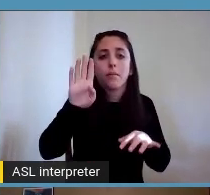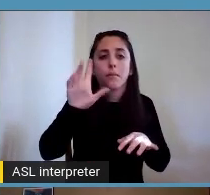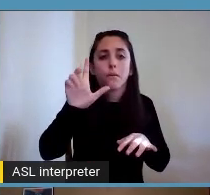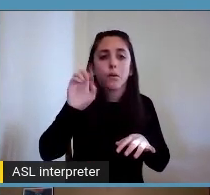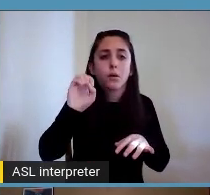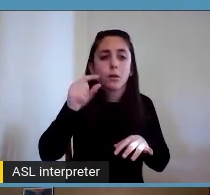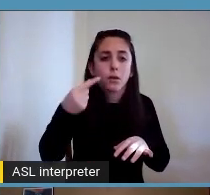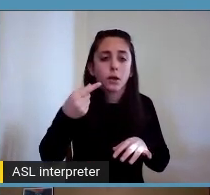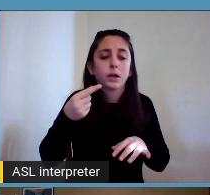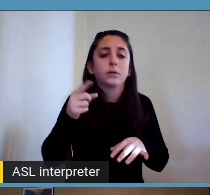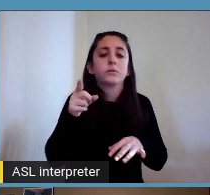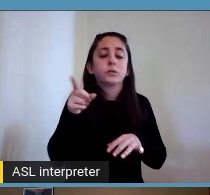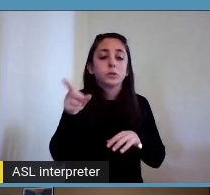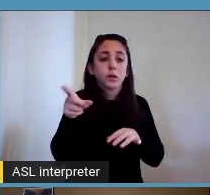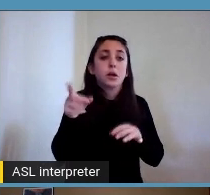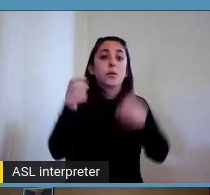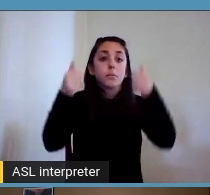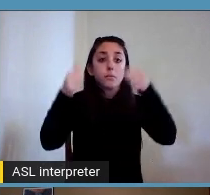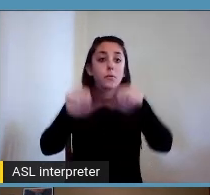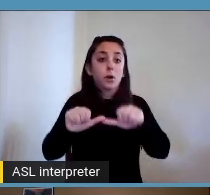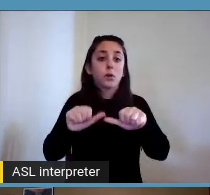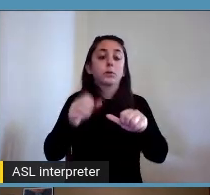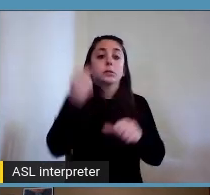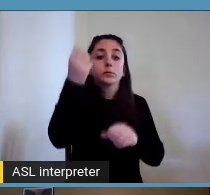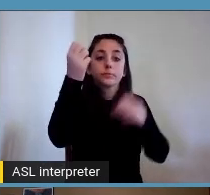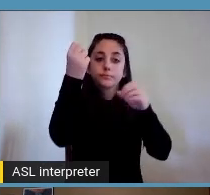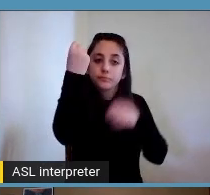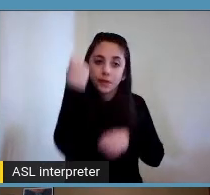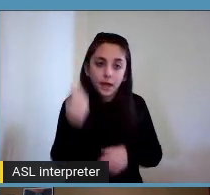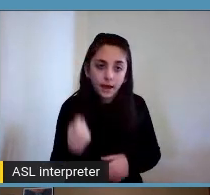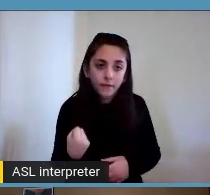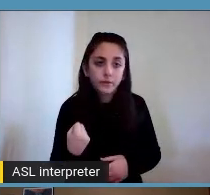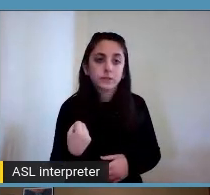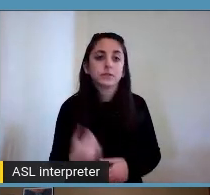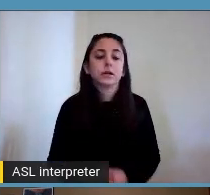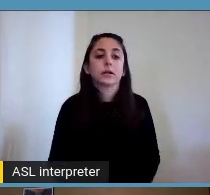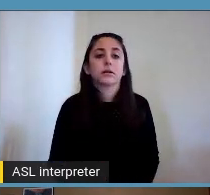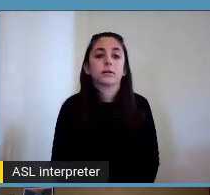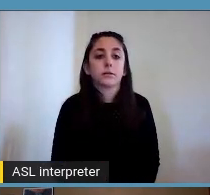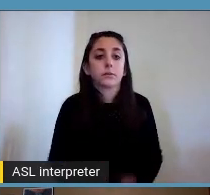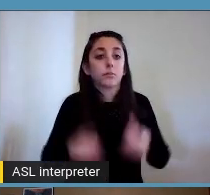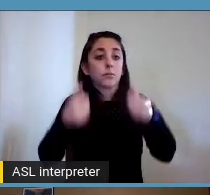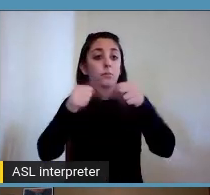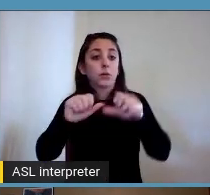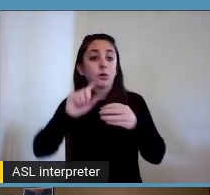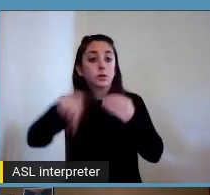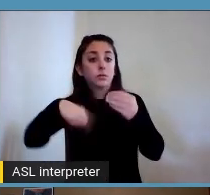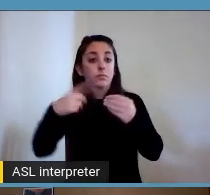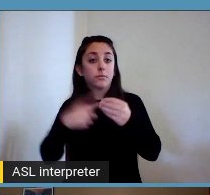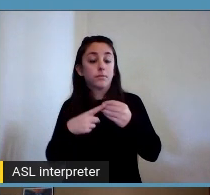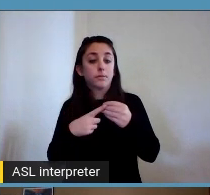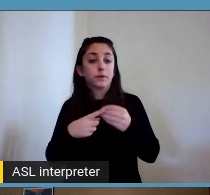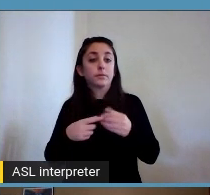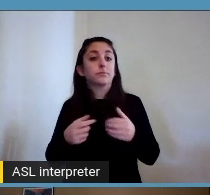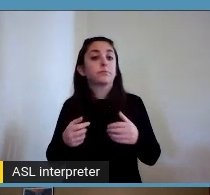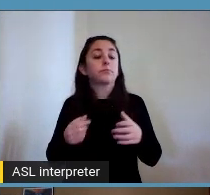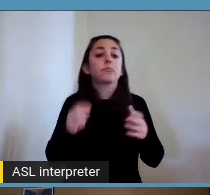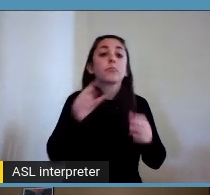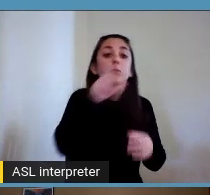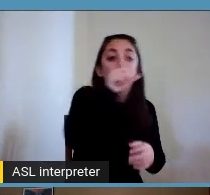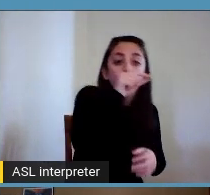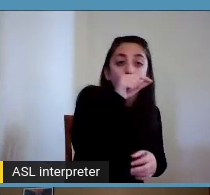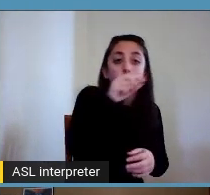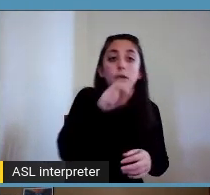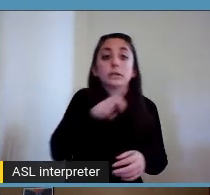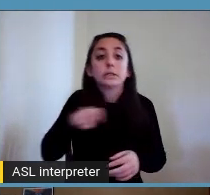is on Saturday mornings. And so she posts about our living collections, so our birds and our snakes, our